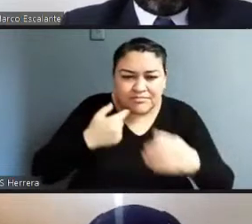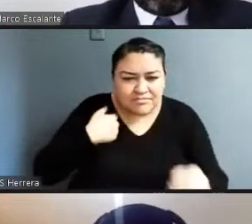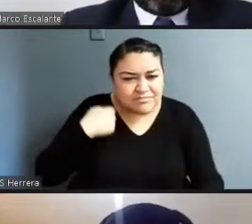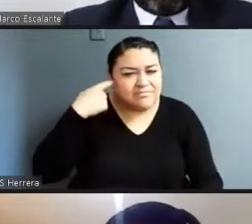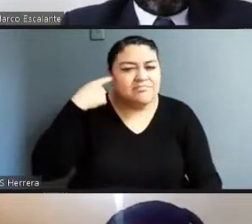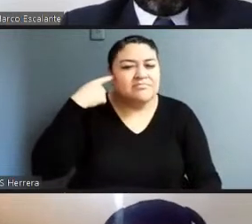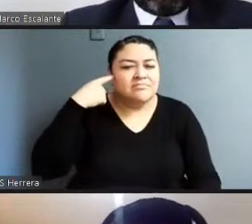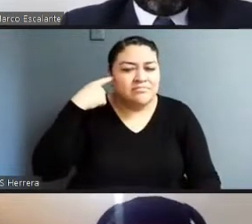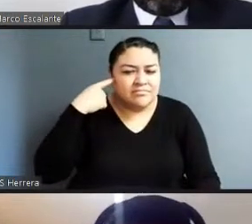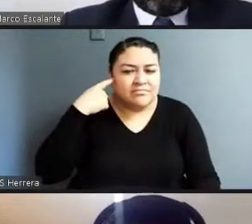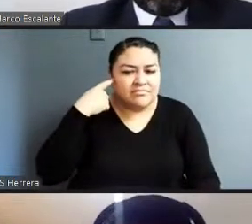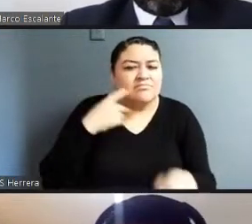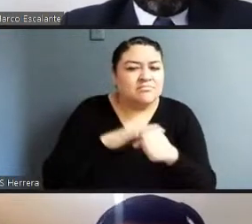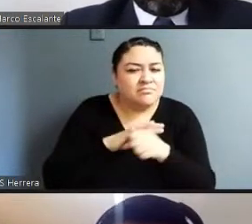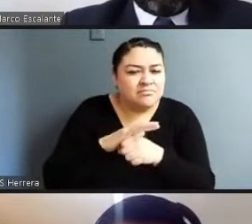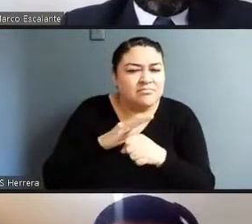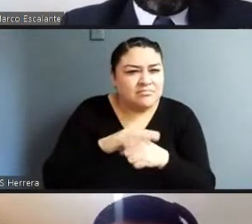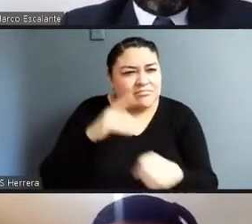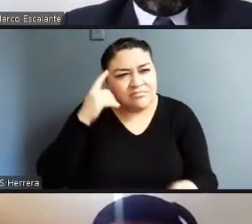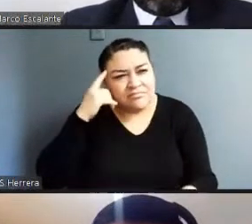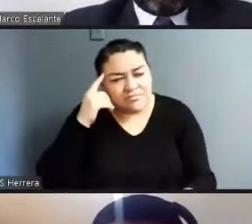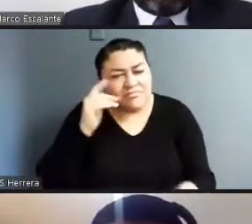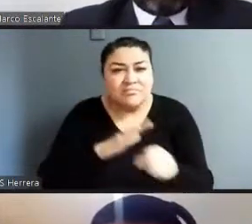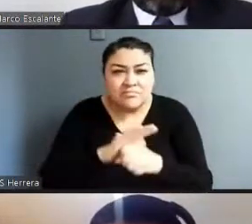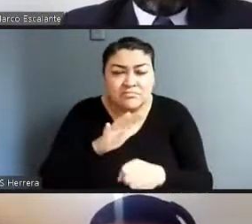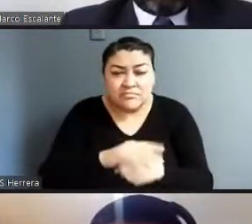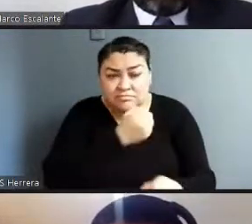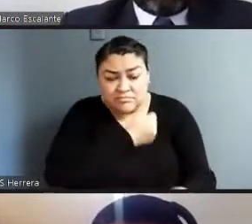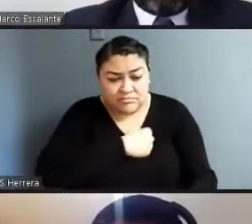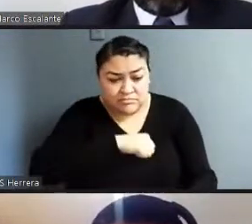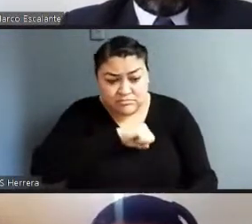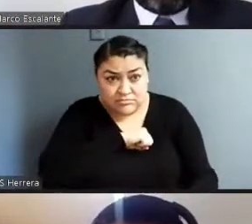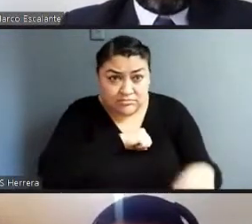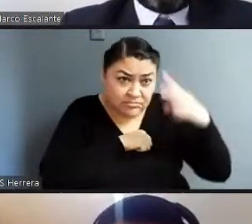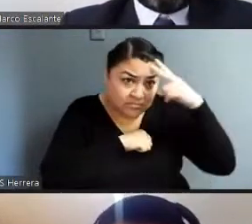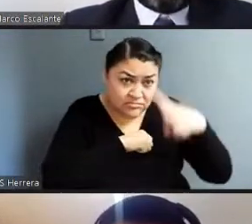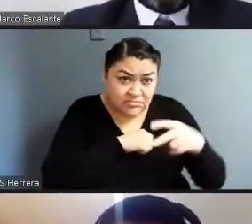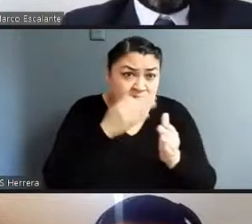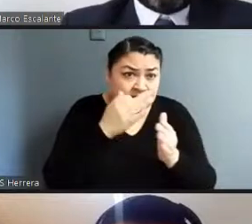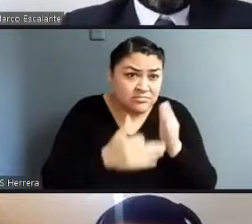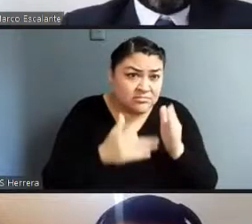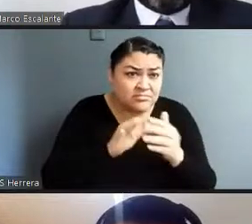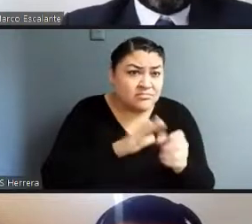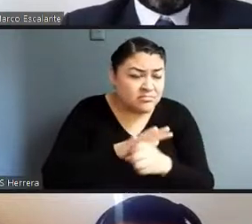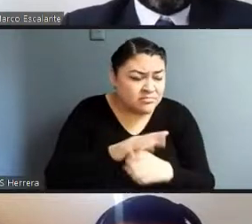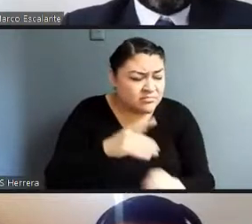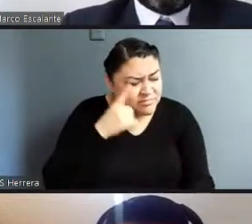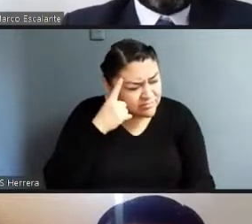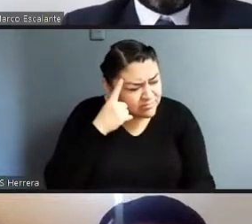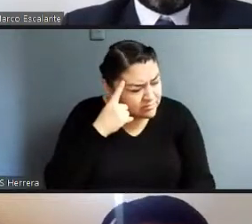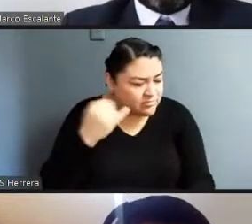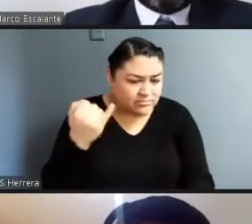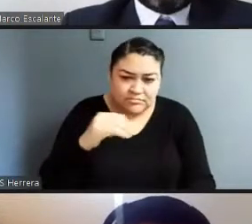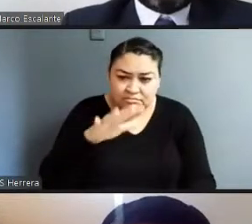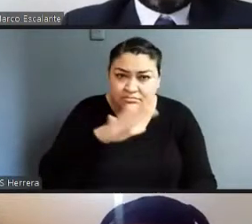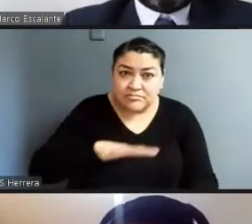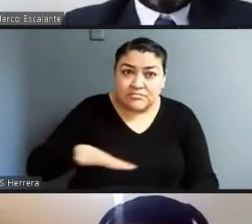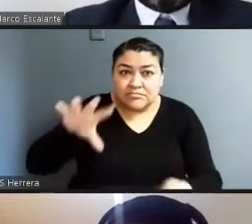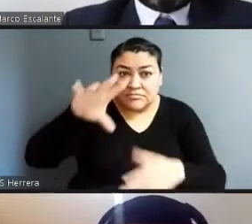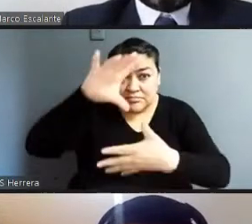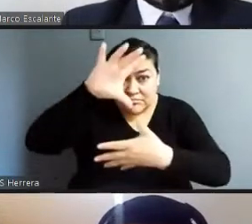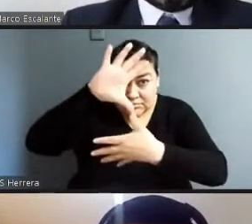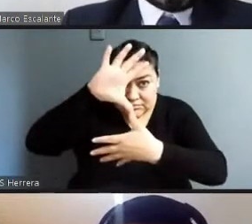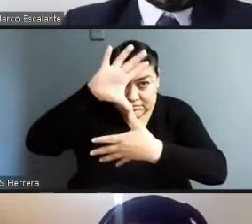So we are trying to see what are these not only health needs in Mexico, but also within